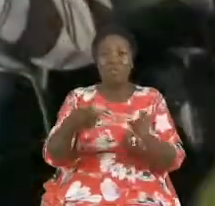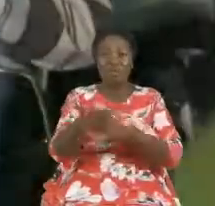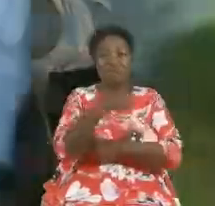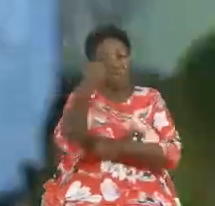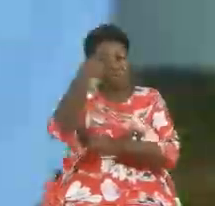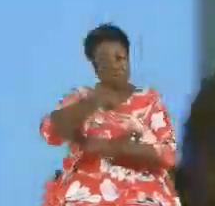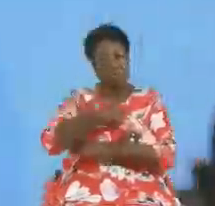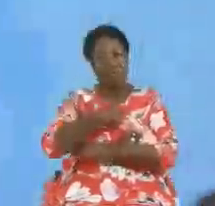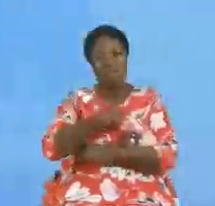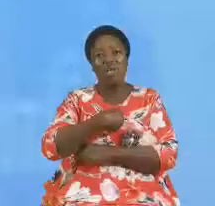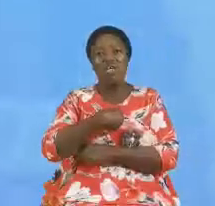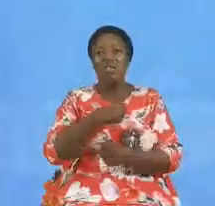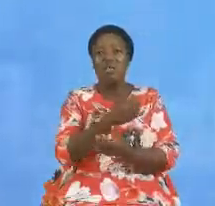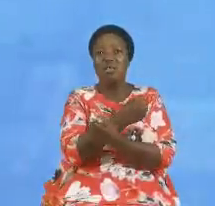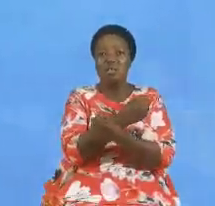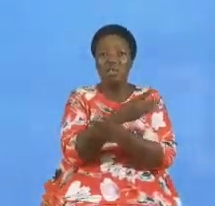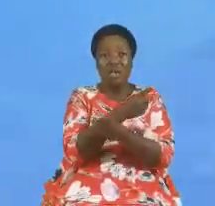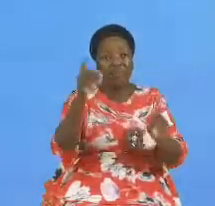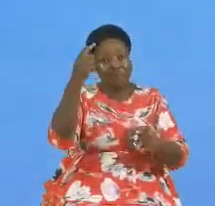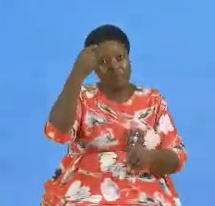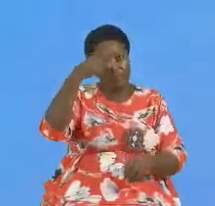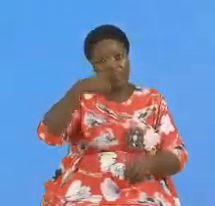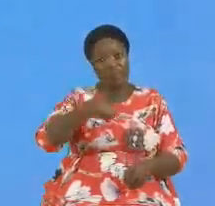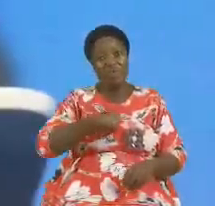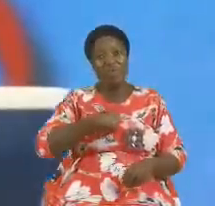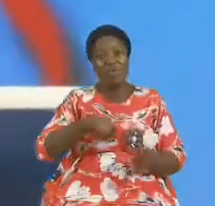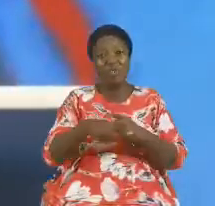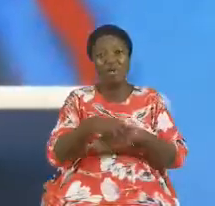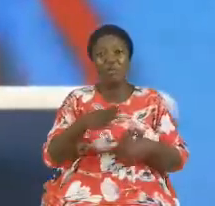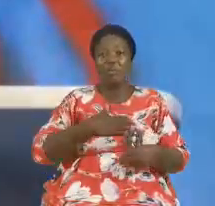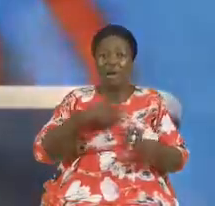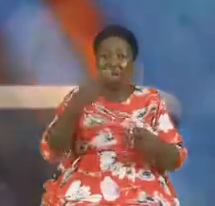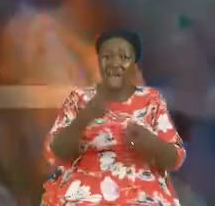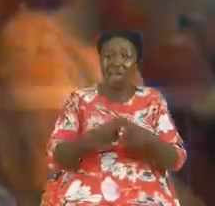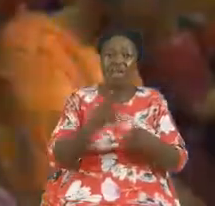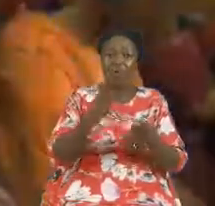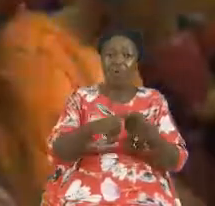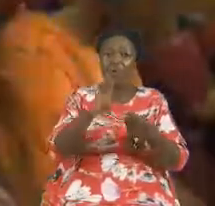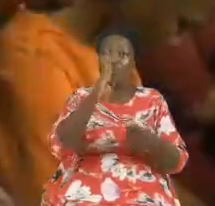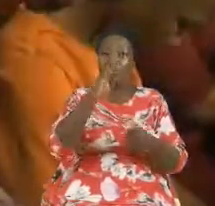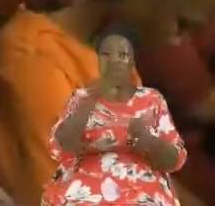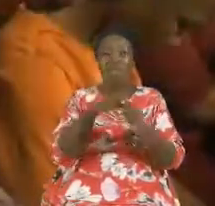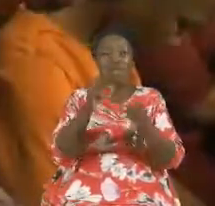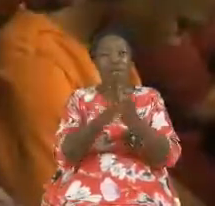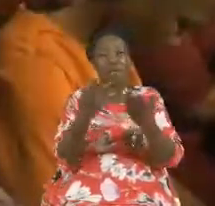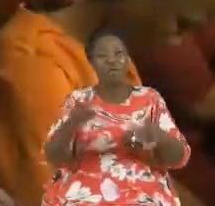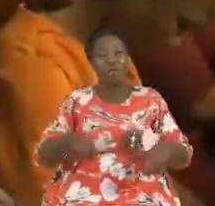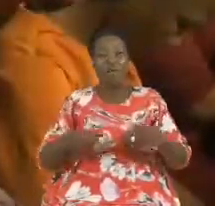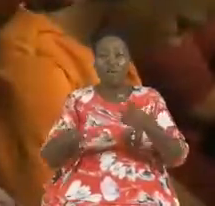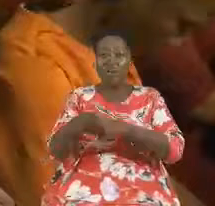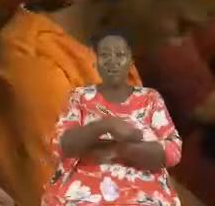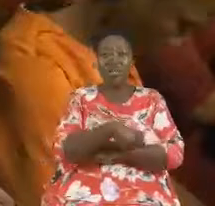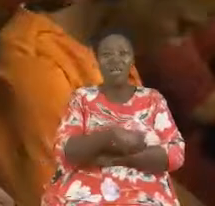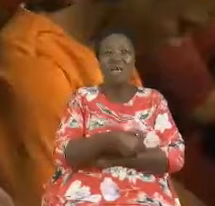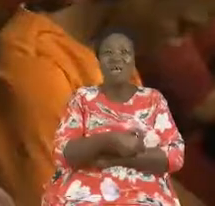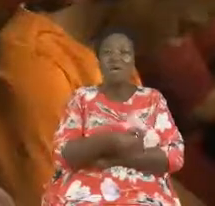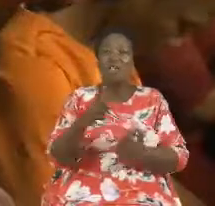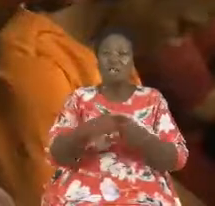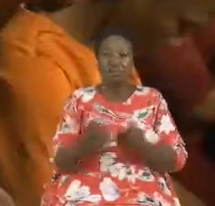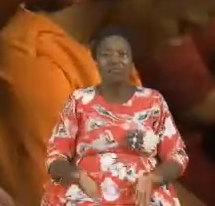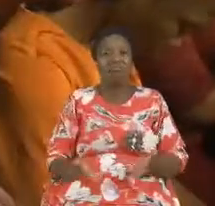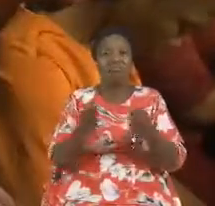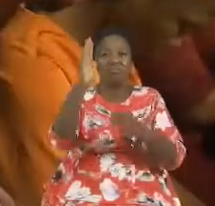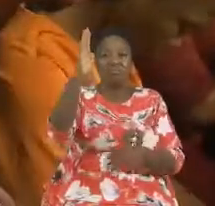saying, salvation today for me. Redemption today for me. My name to be in the book of